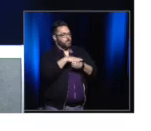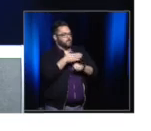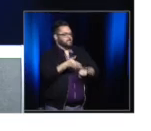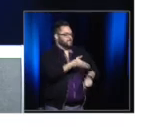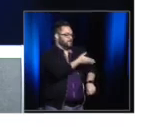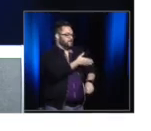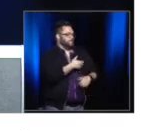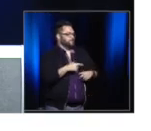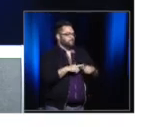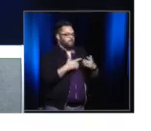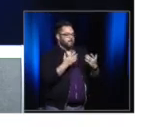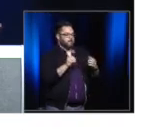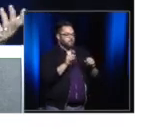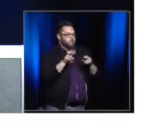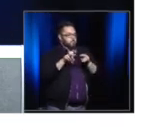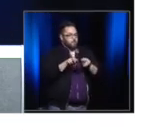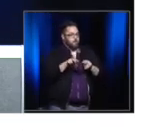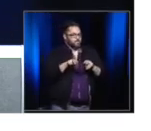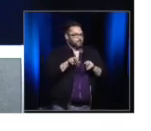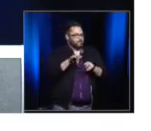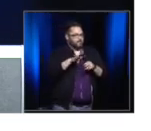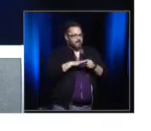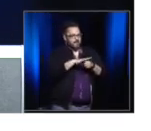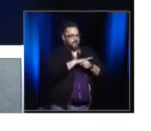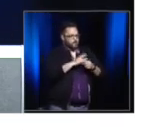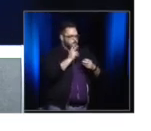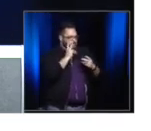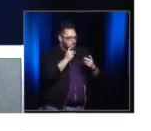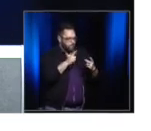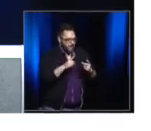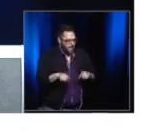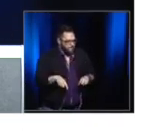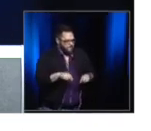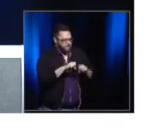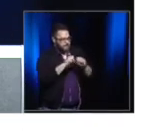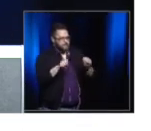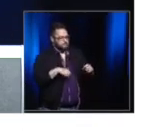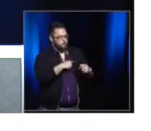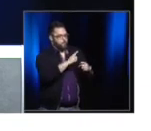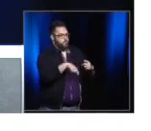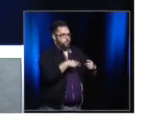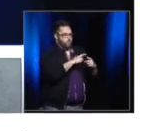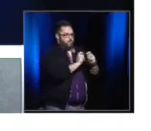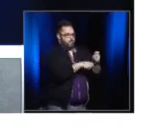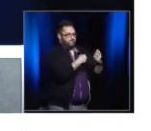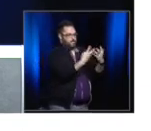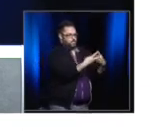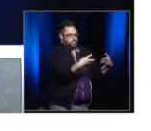the ecosystem in this area or looking at what happens in the system when fisheries is removed.